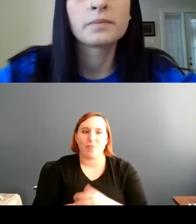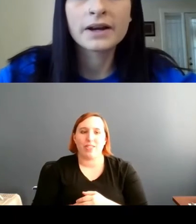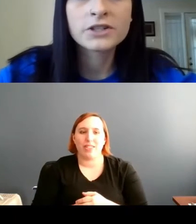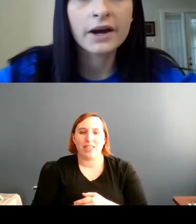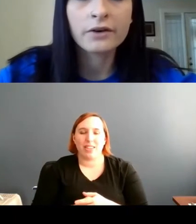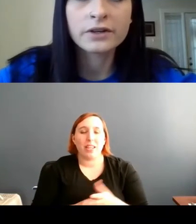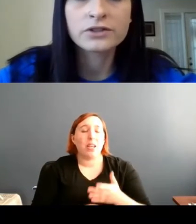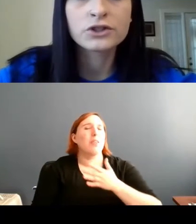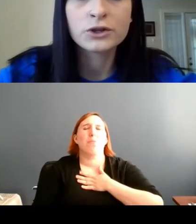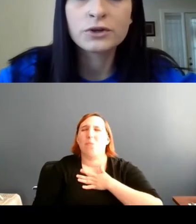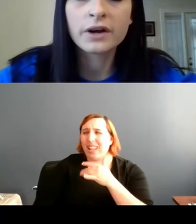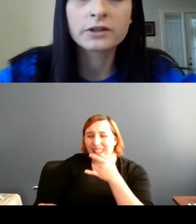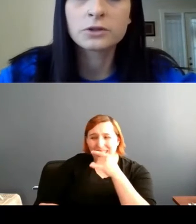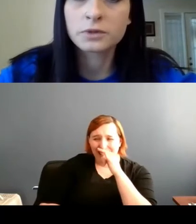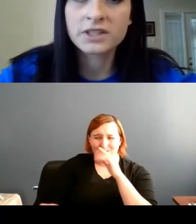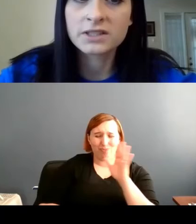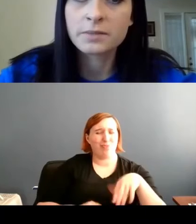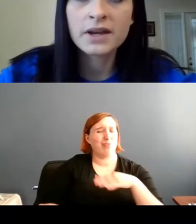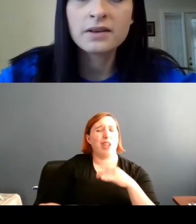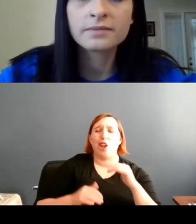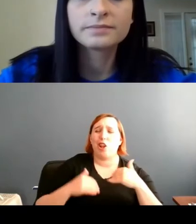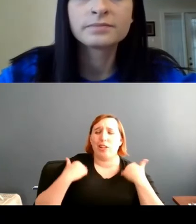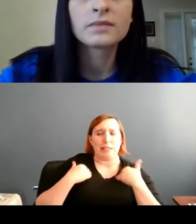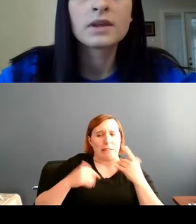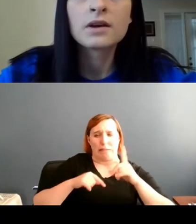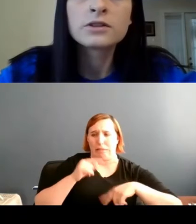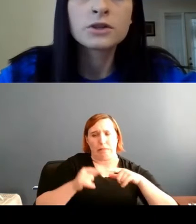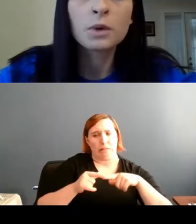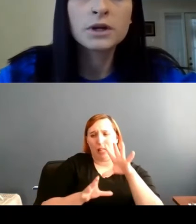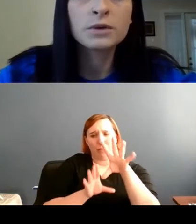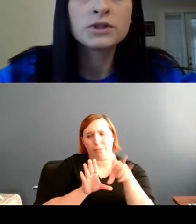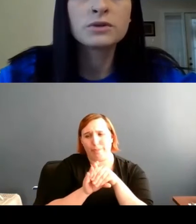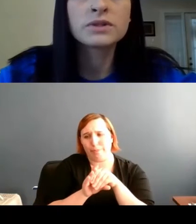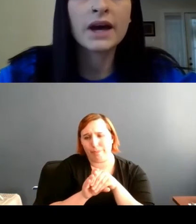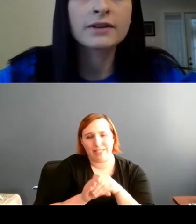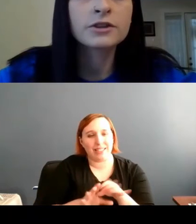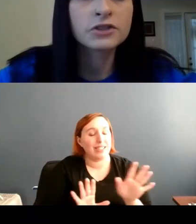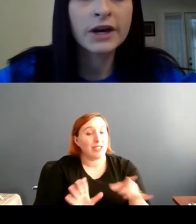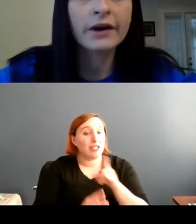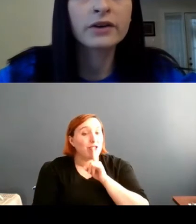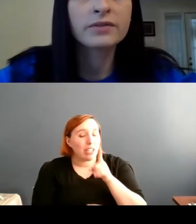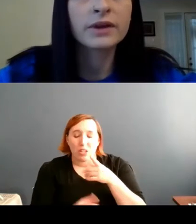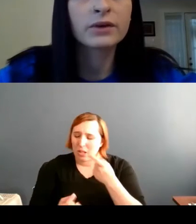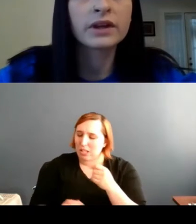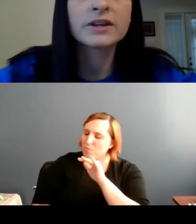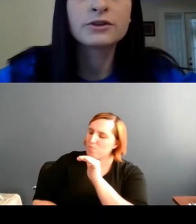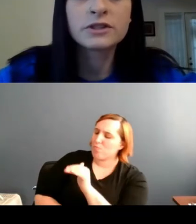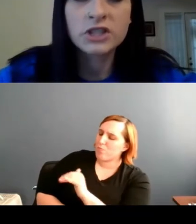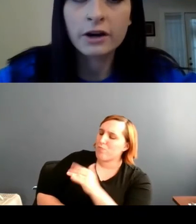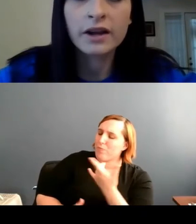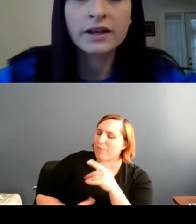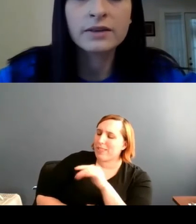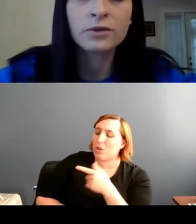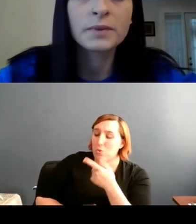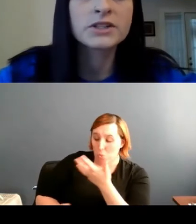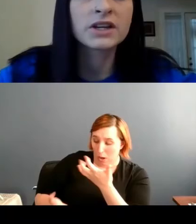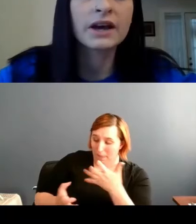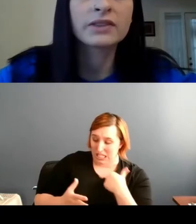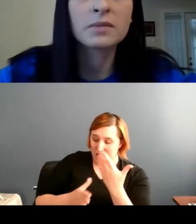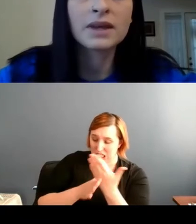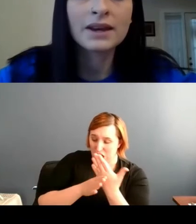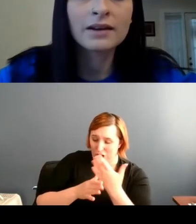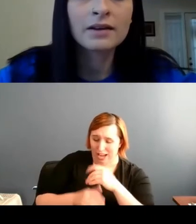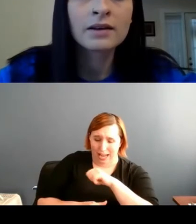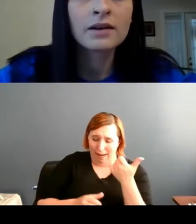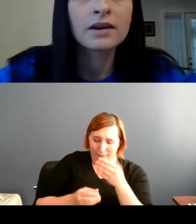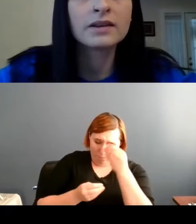So my child is too young to participate. So what you would do is ask your child if they would like you to share any information at